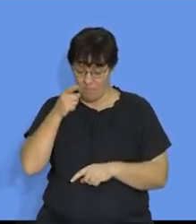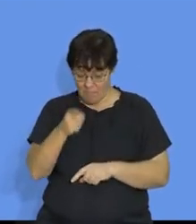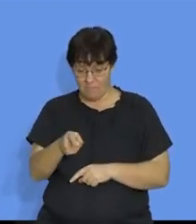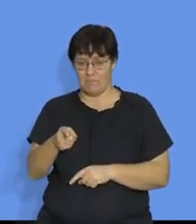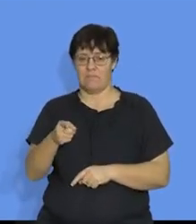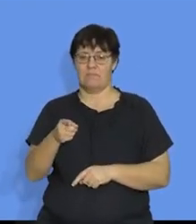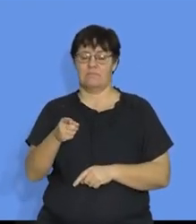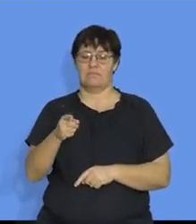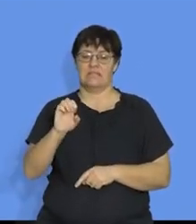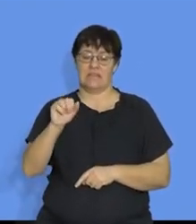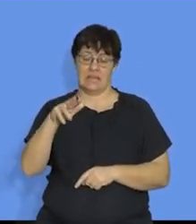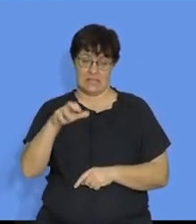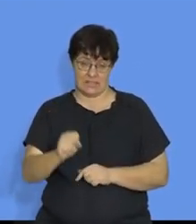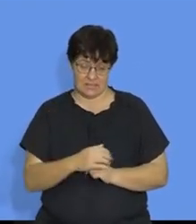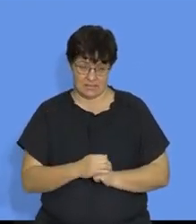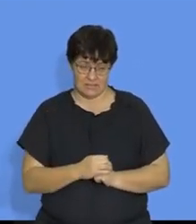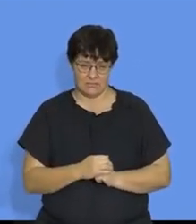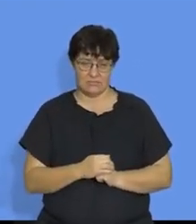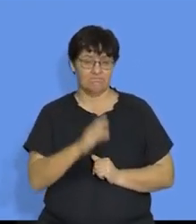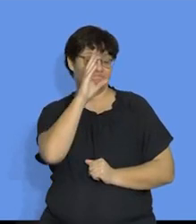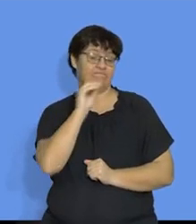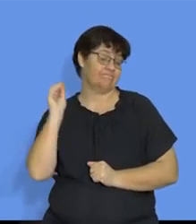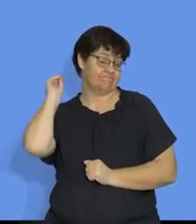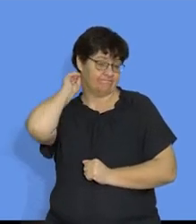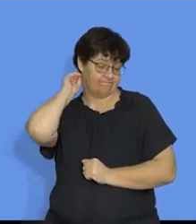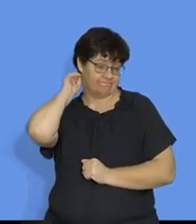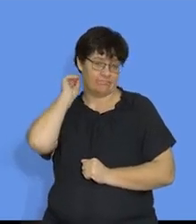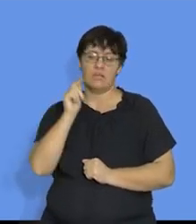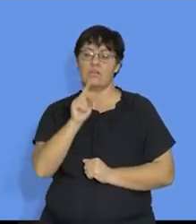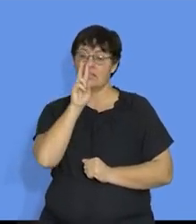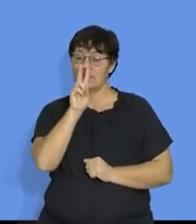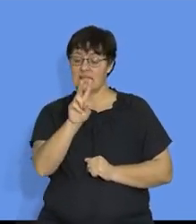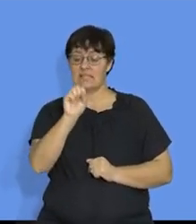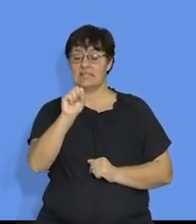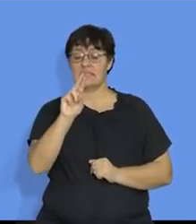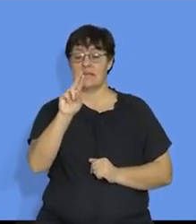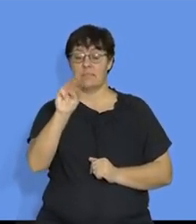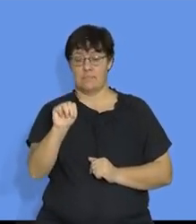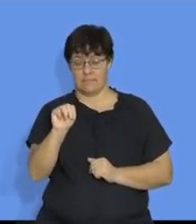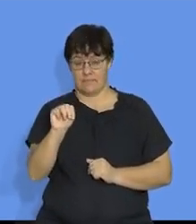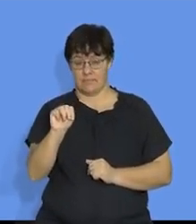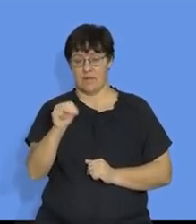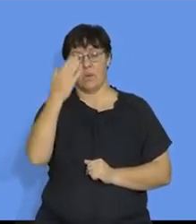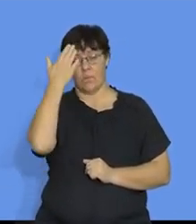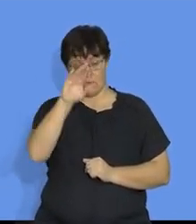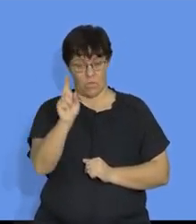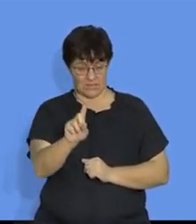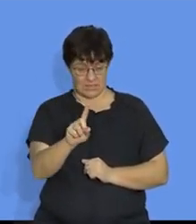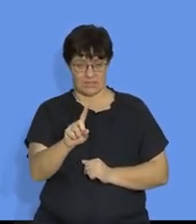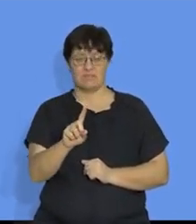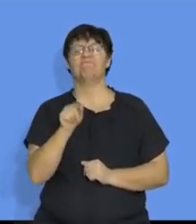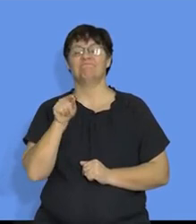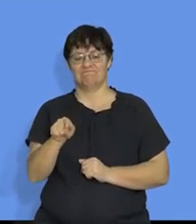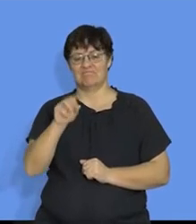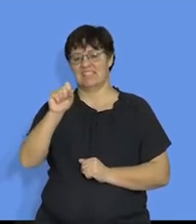series. Please just take note of a few things. If I see the word sum, I know that it is definitely